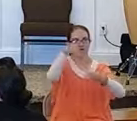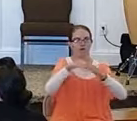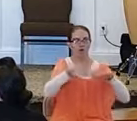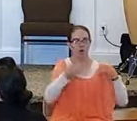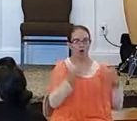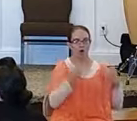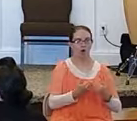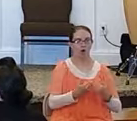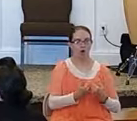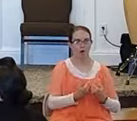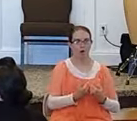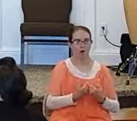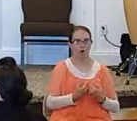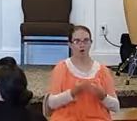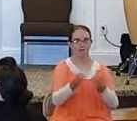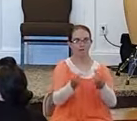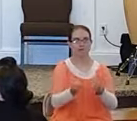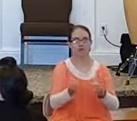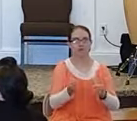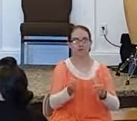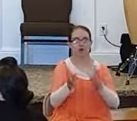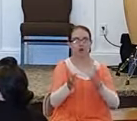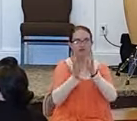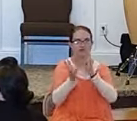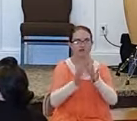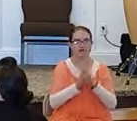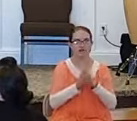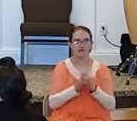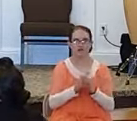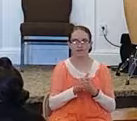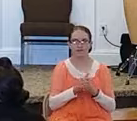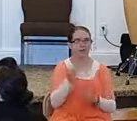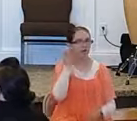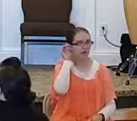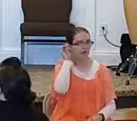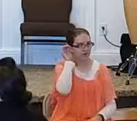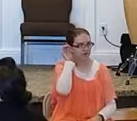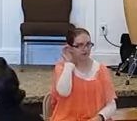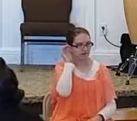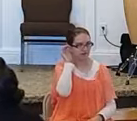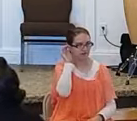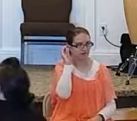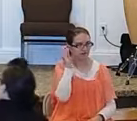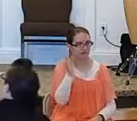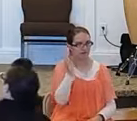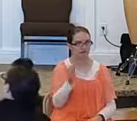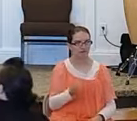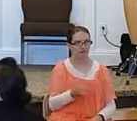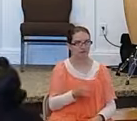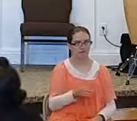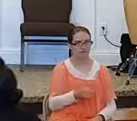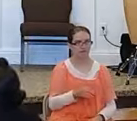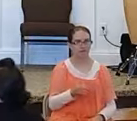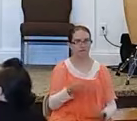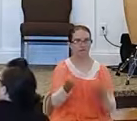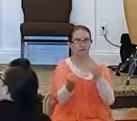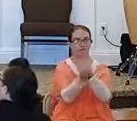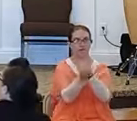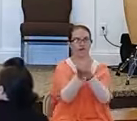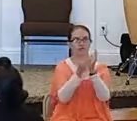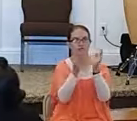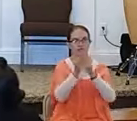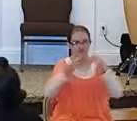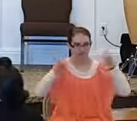that's pliable, a heart that he can talk to, a heart that will listen to him, a heart that is bound to Jesus